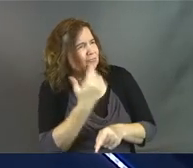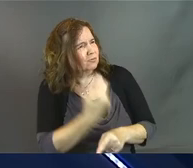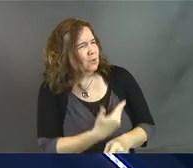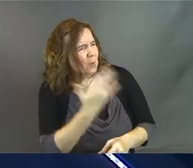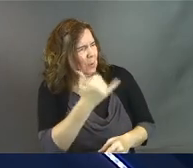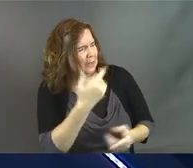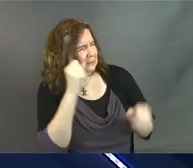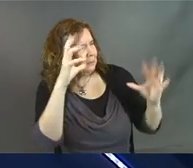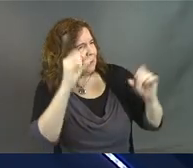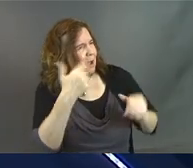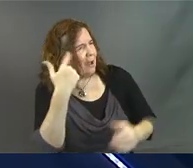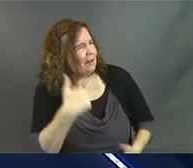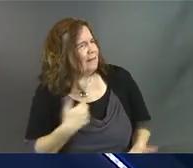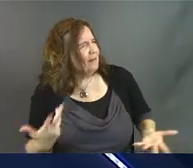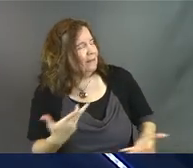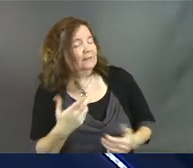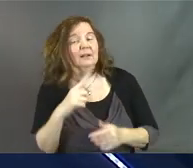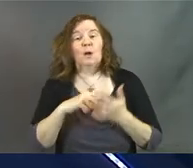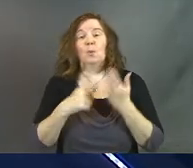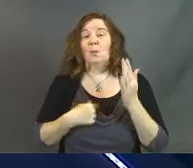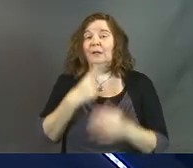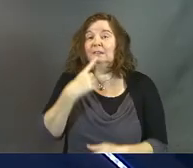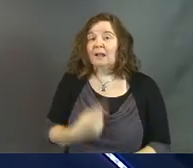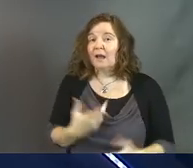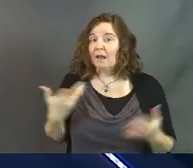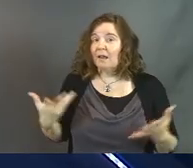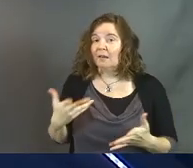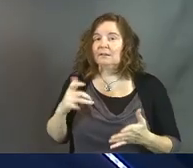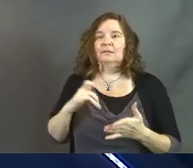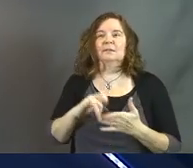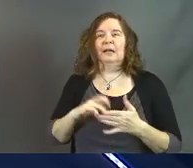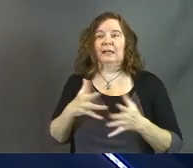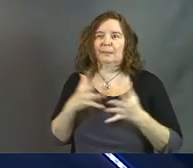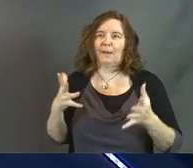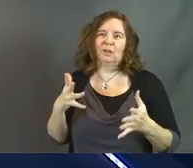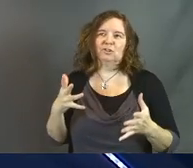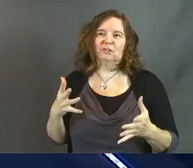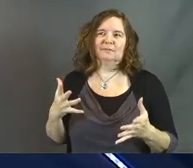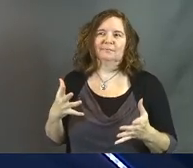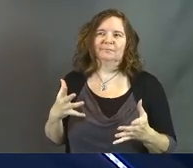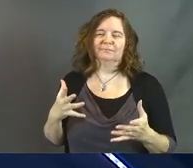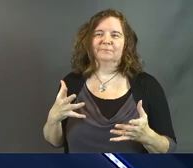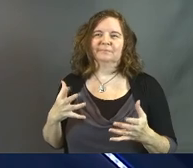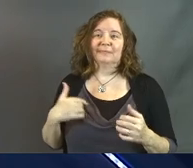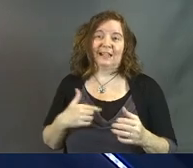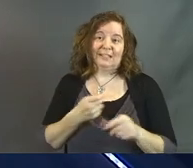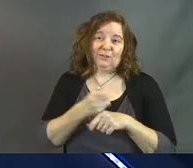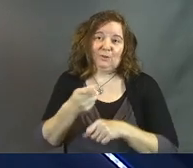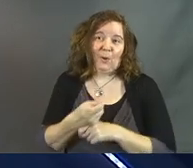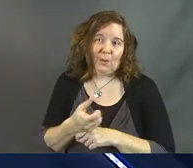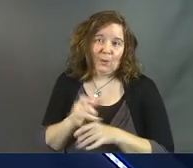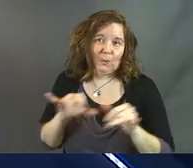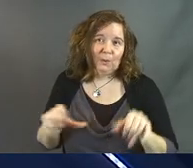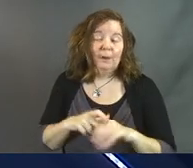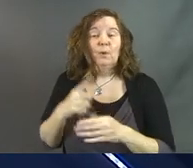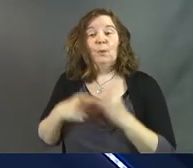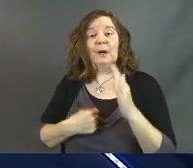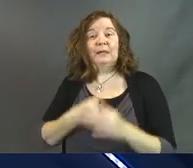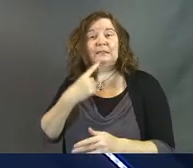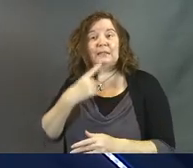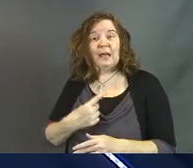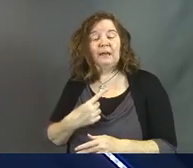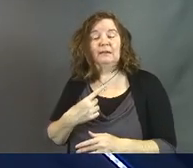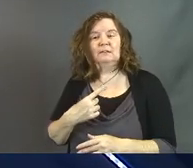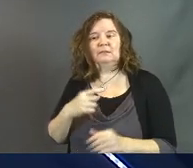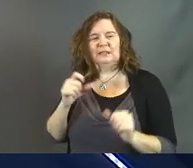why the tone of surprise at me?" And what he's saying there is, and as much as it's a joke, what he's saying there